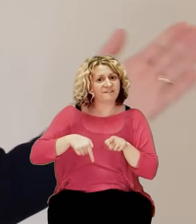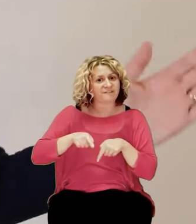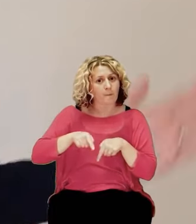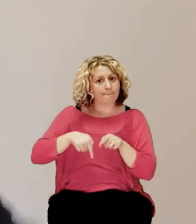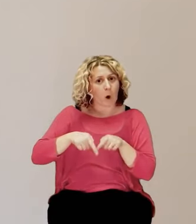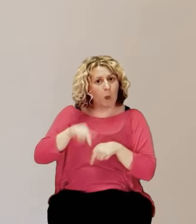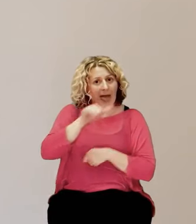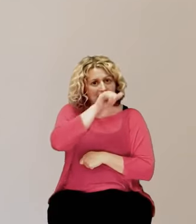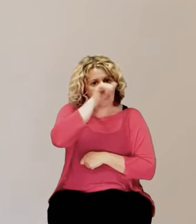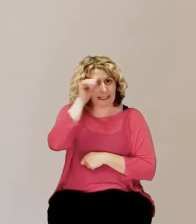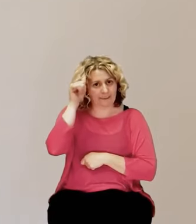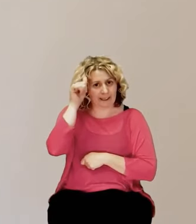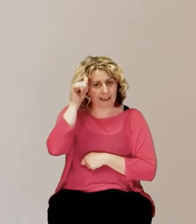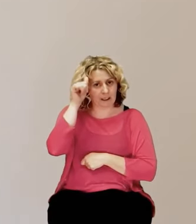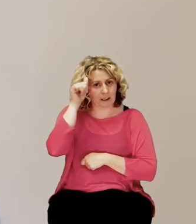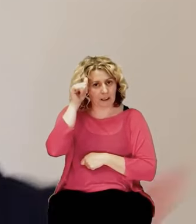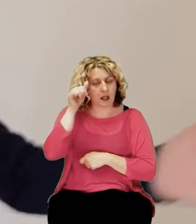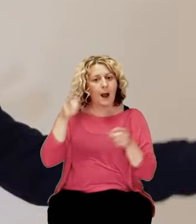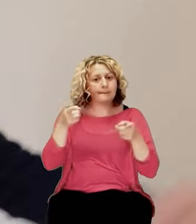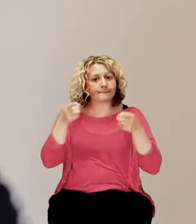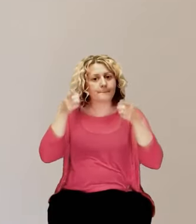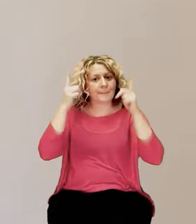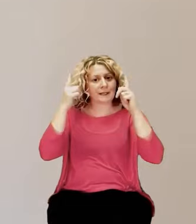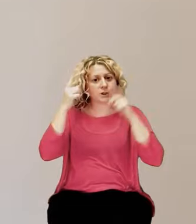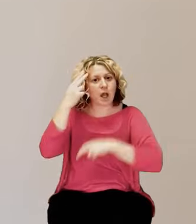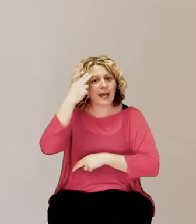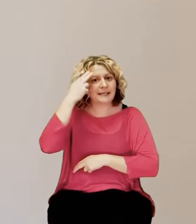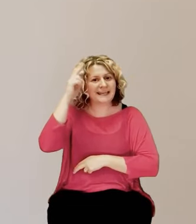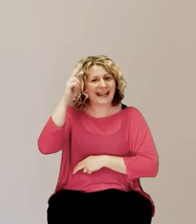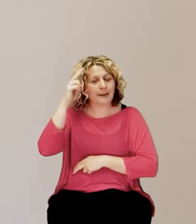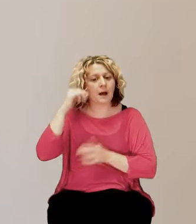This was 3 years ago, says the boy.